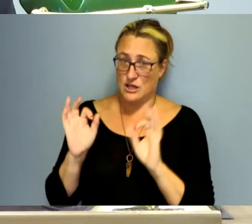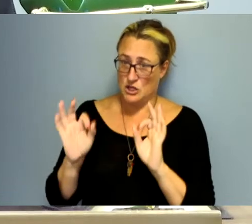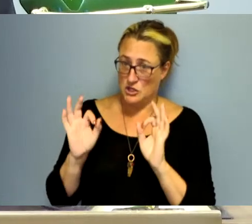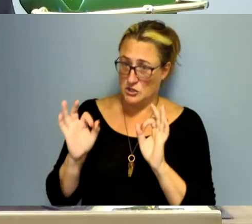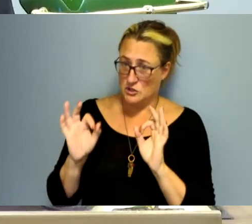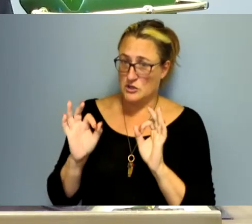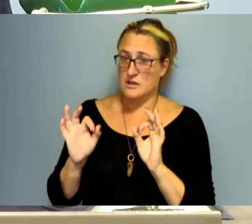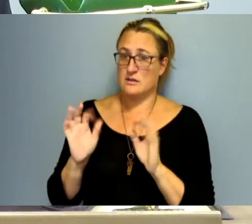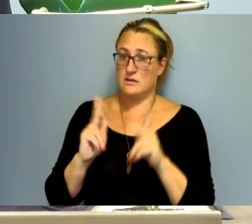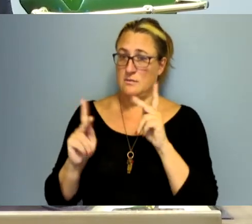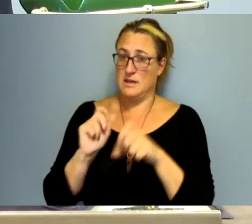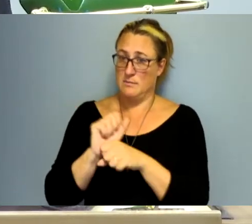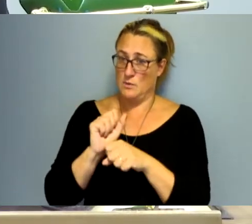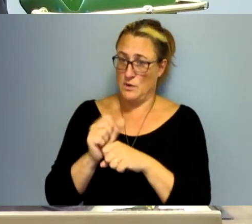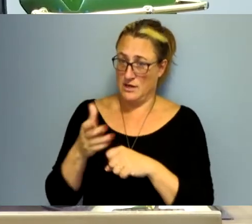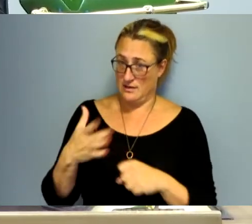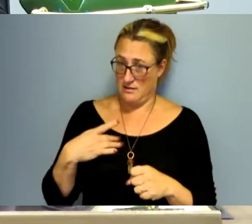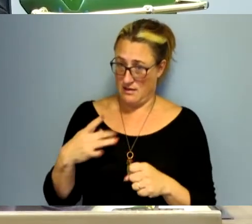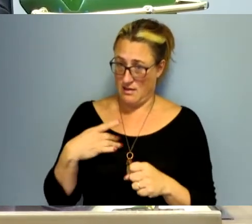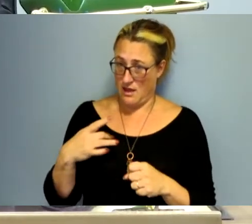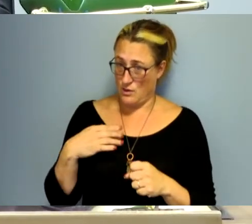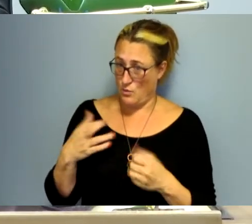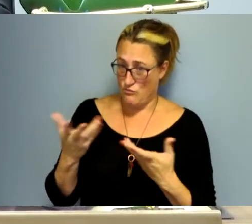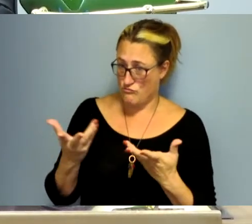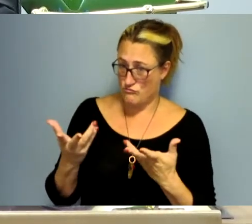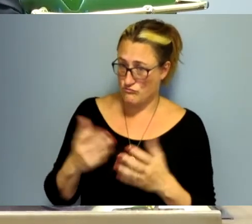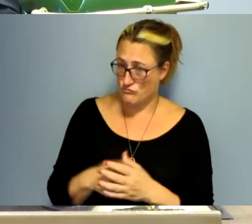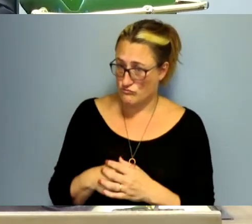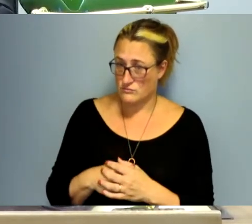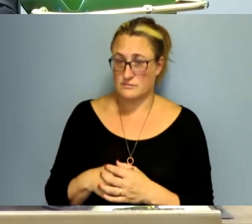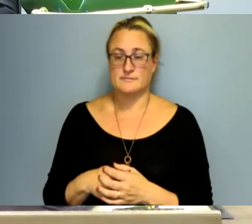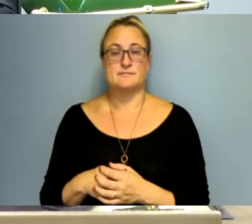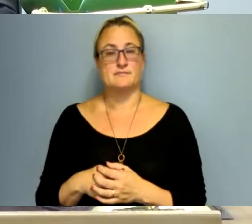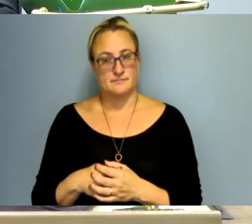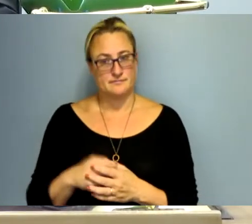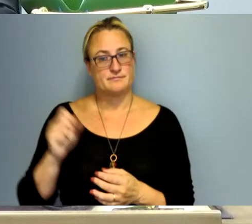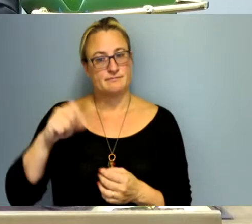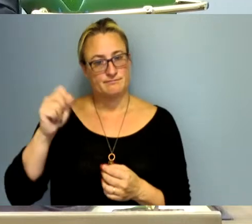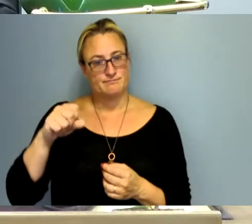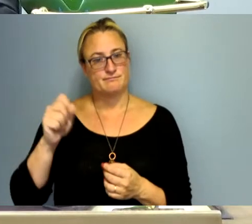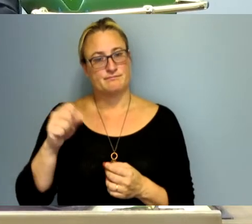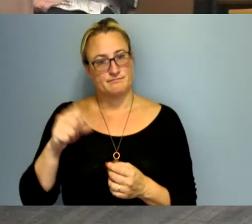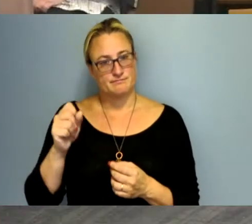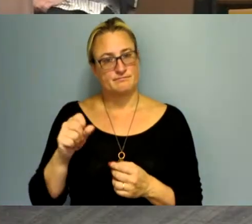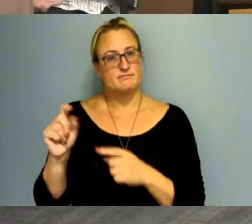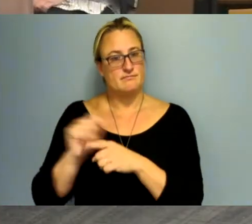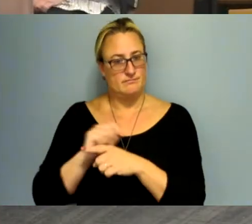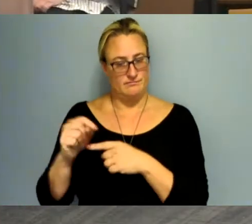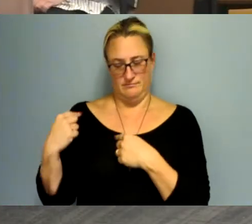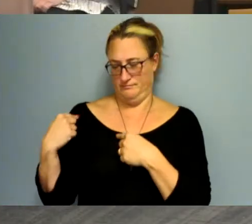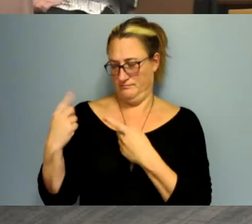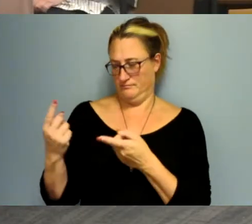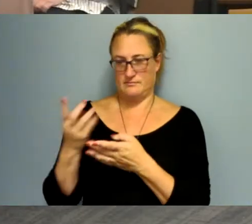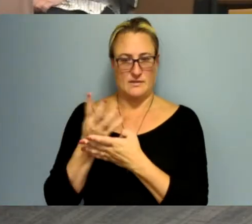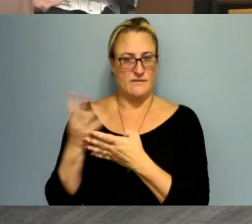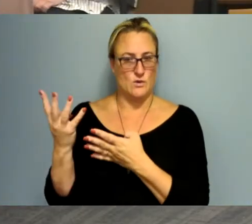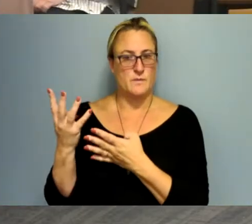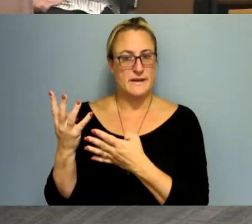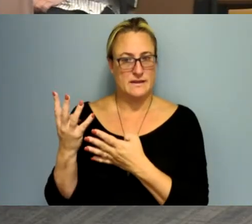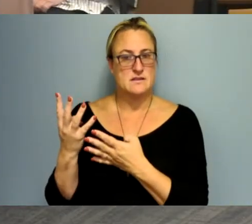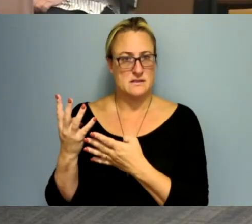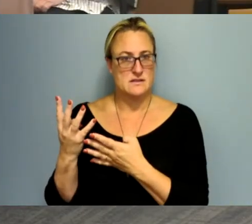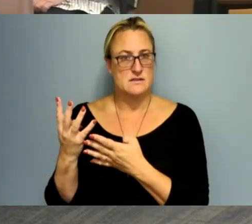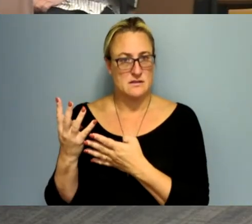poll workers, the electronic poll books? So, The change? We did do trainings for the last 4 weeks or so,